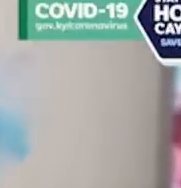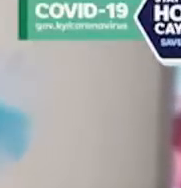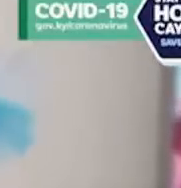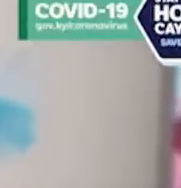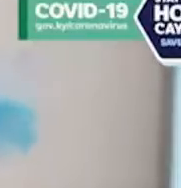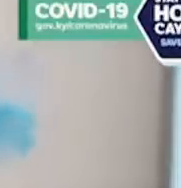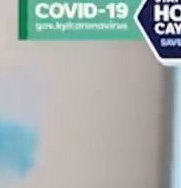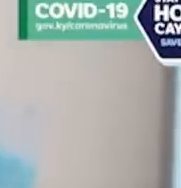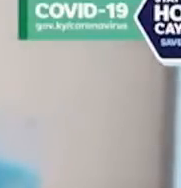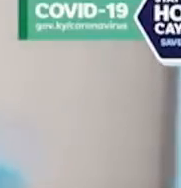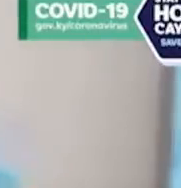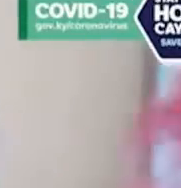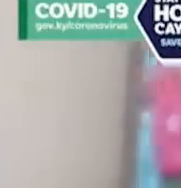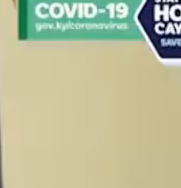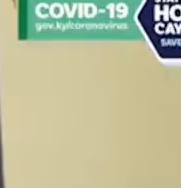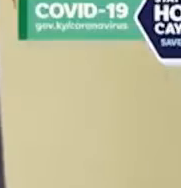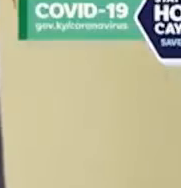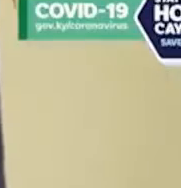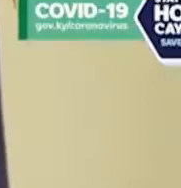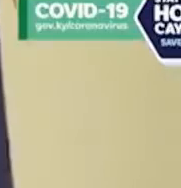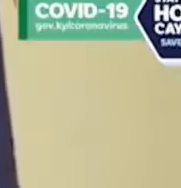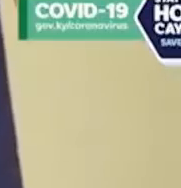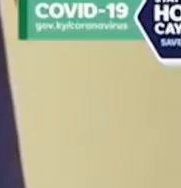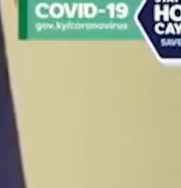our masqueraders.